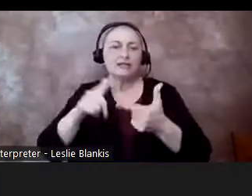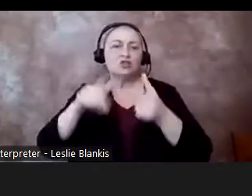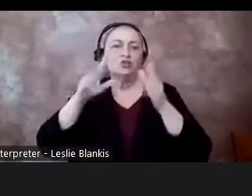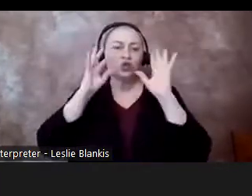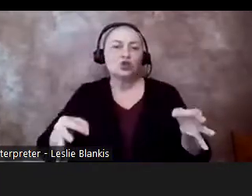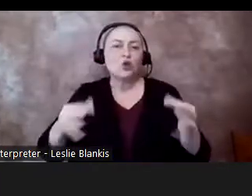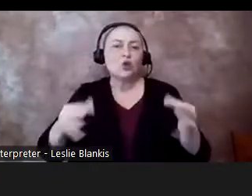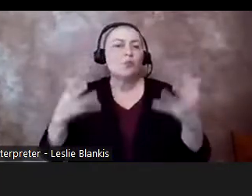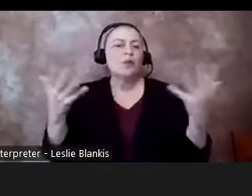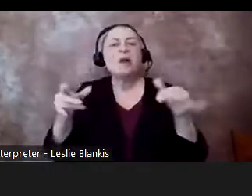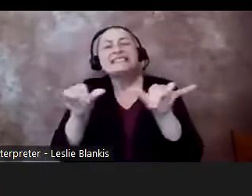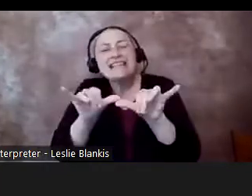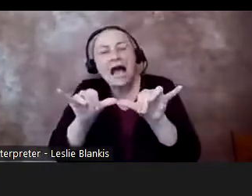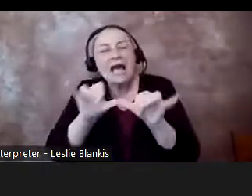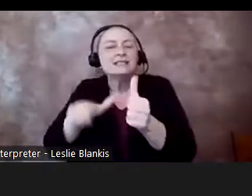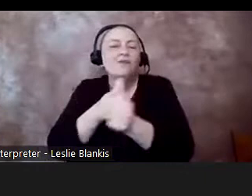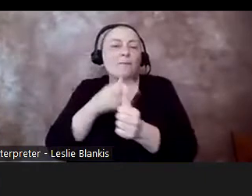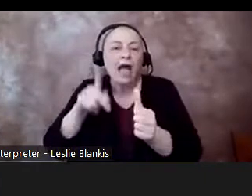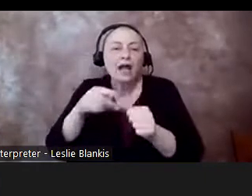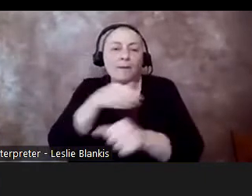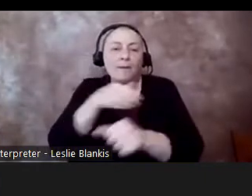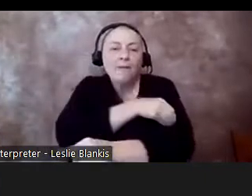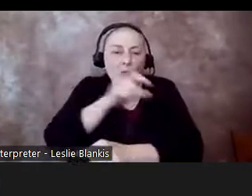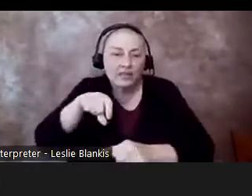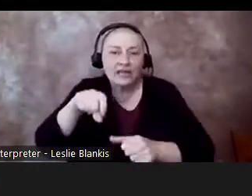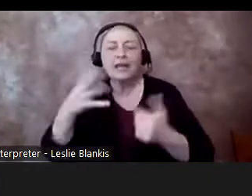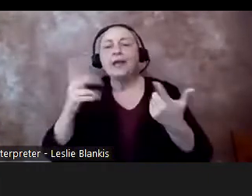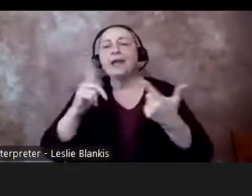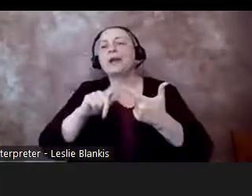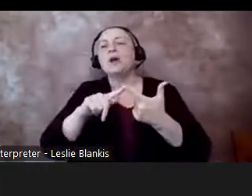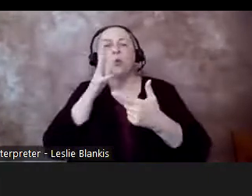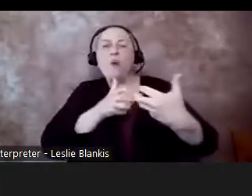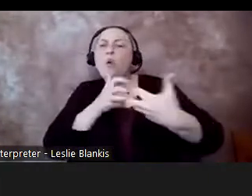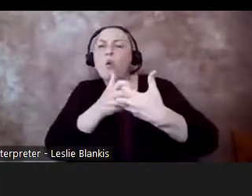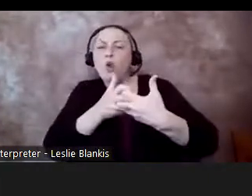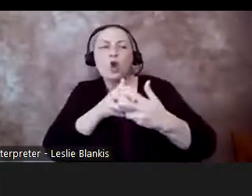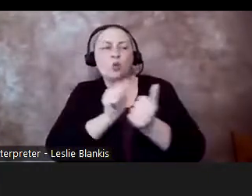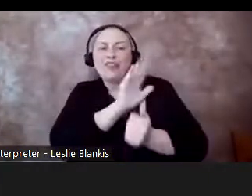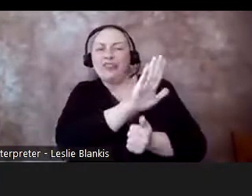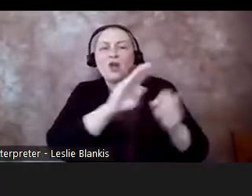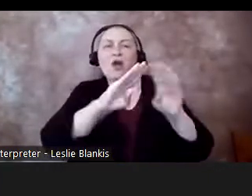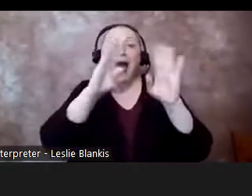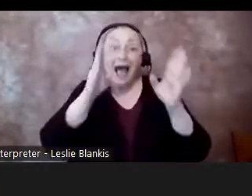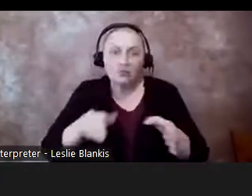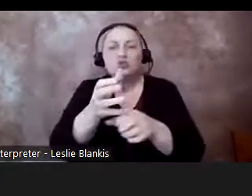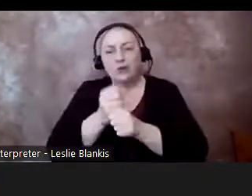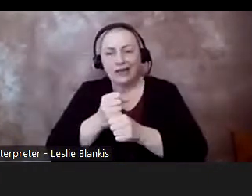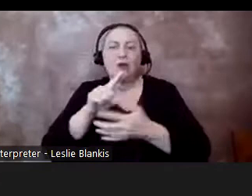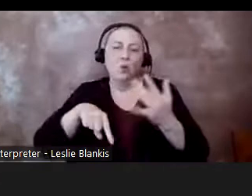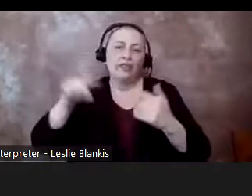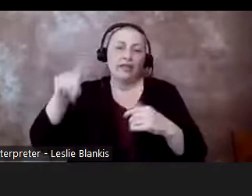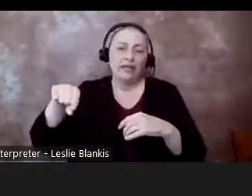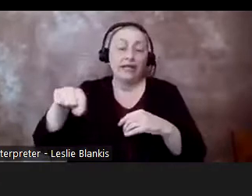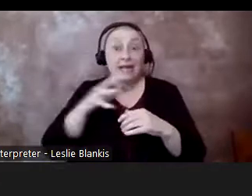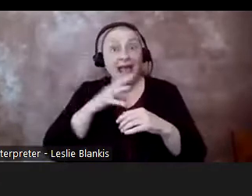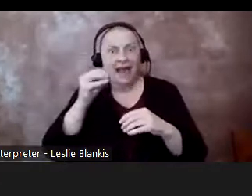backup power they need and what will work with their house to make sure that they get what they need and it's going to do